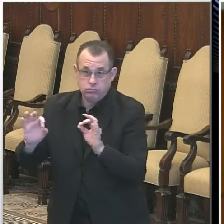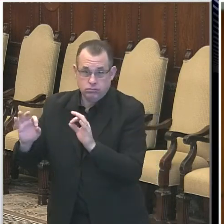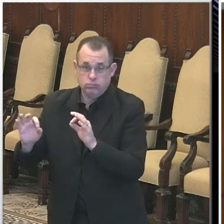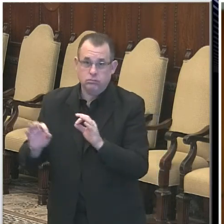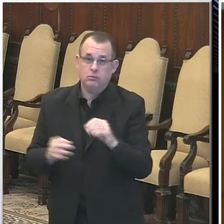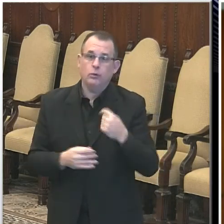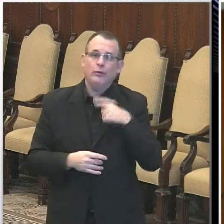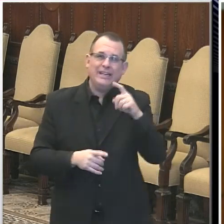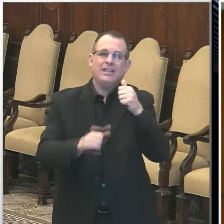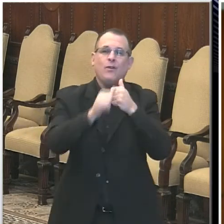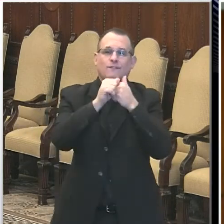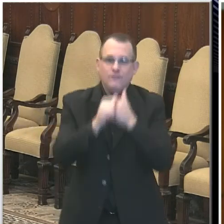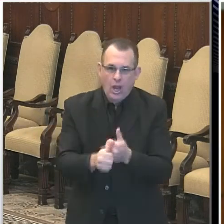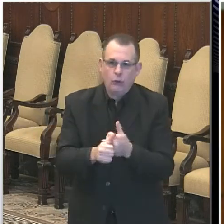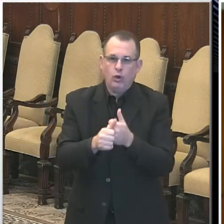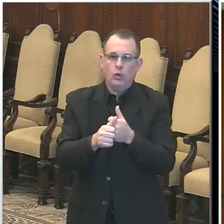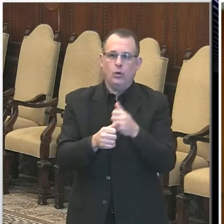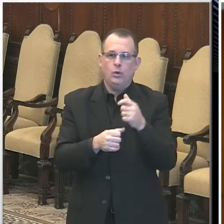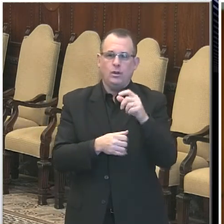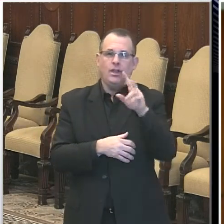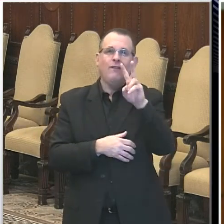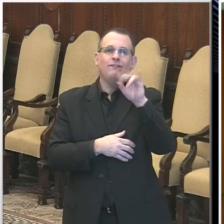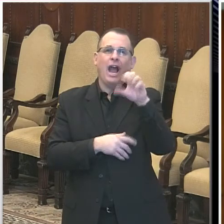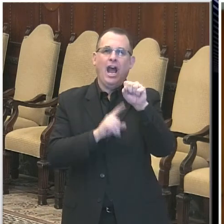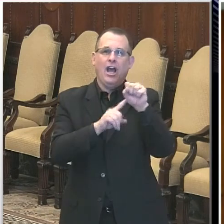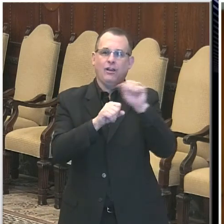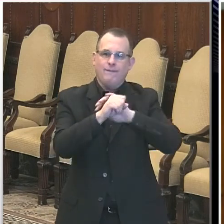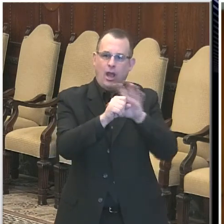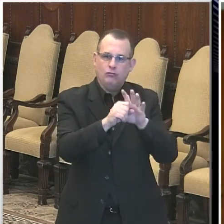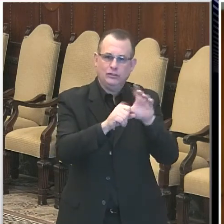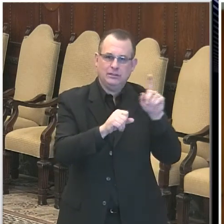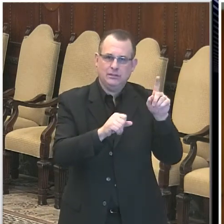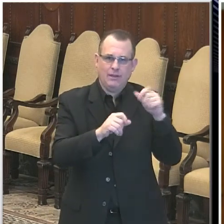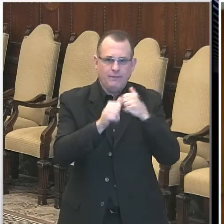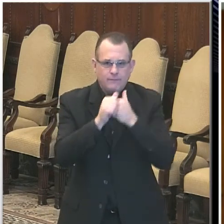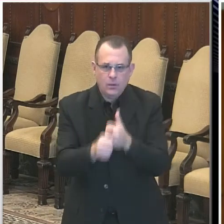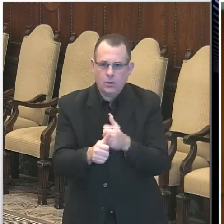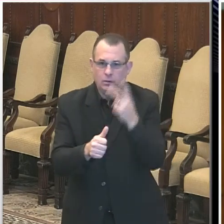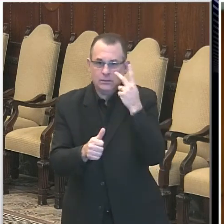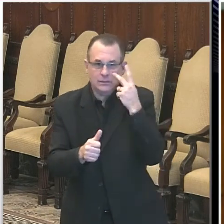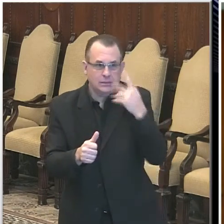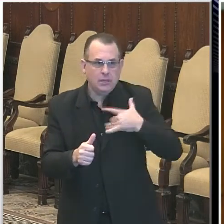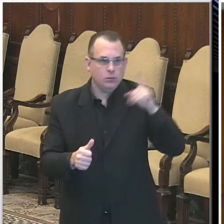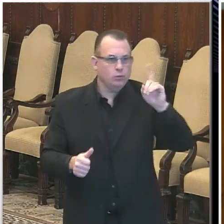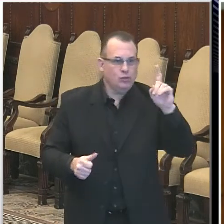again, so that we could reinstitute those controls quickly if that were to happen.